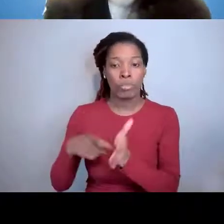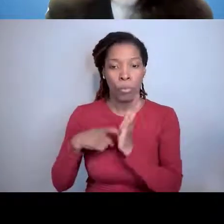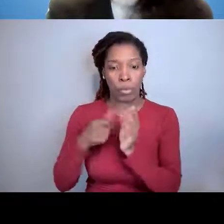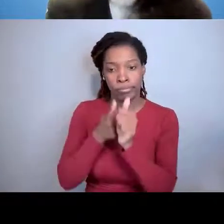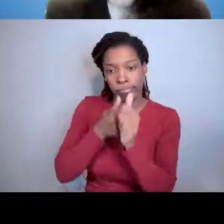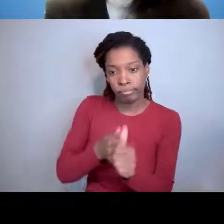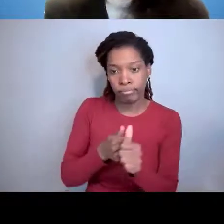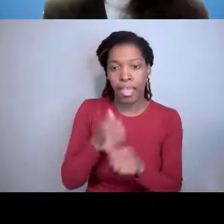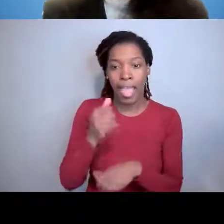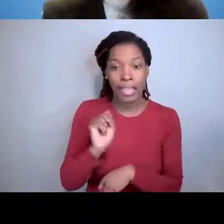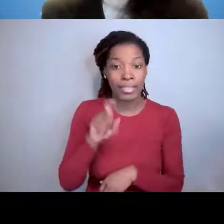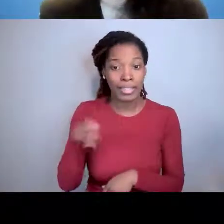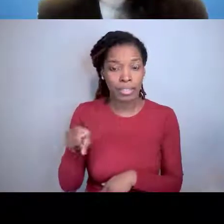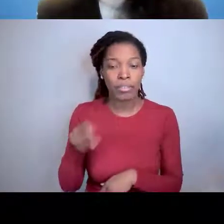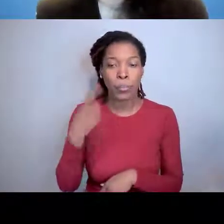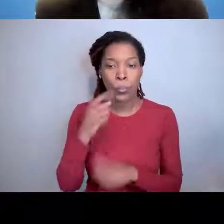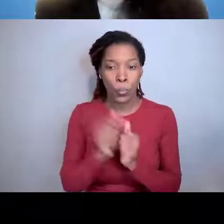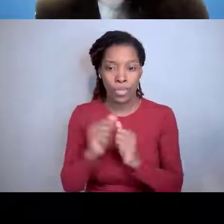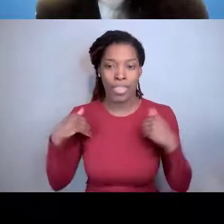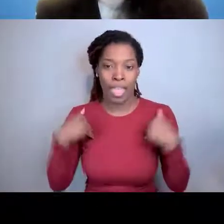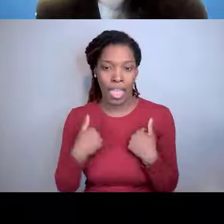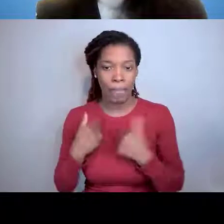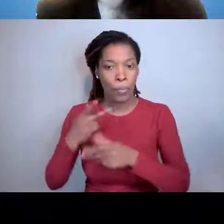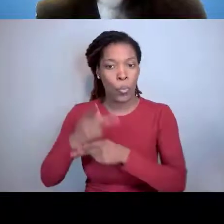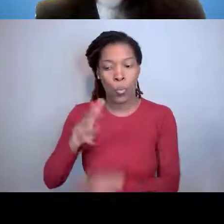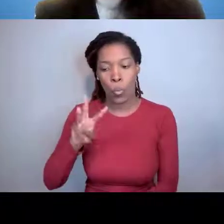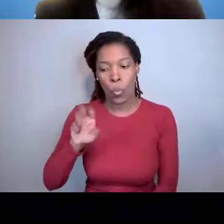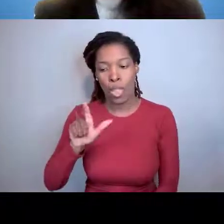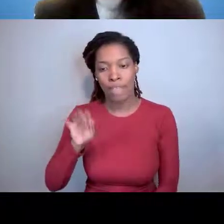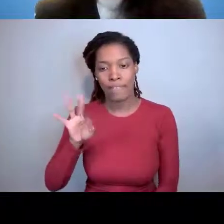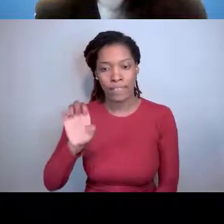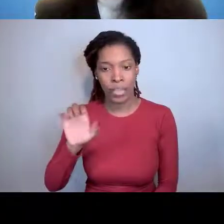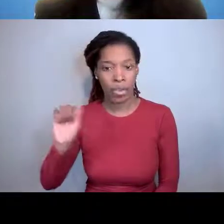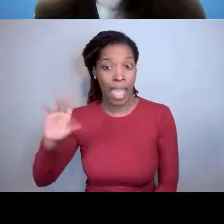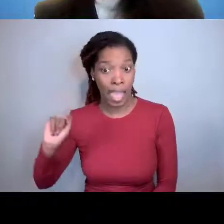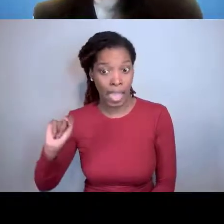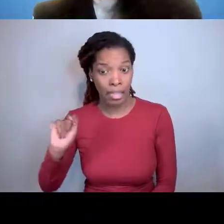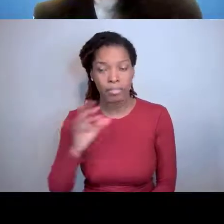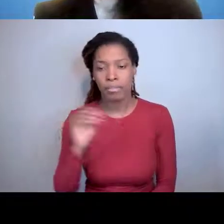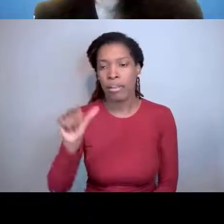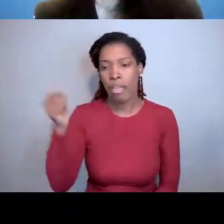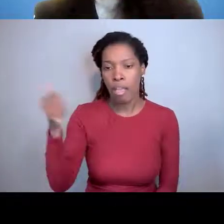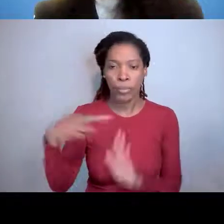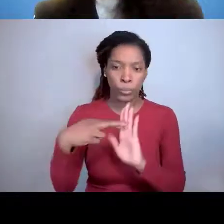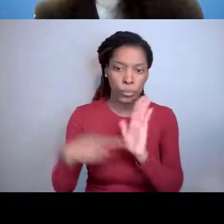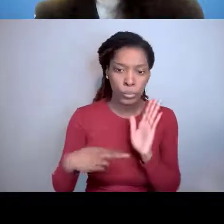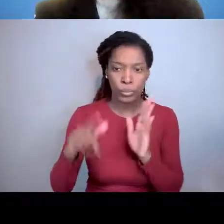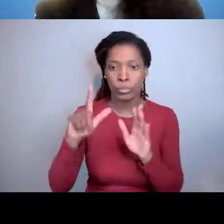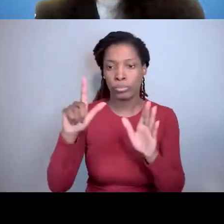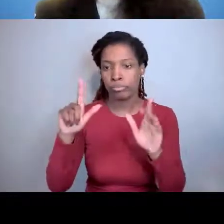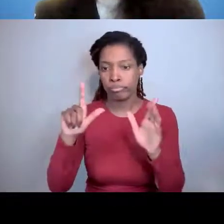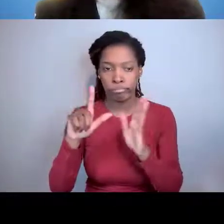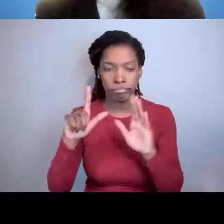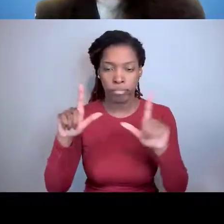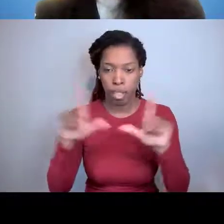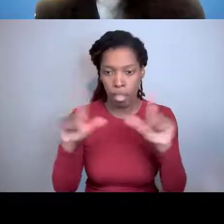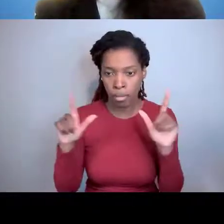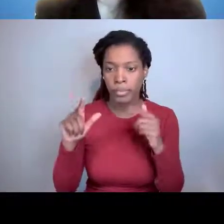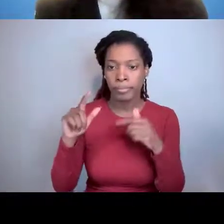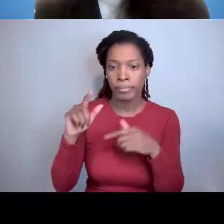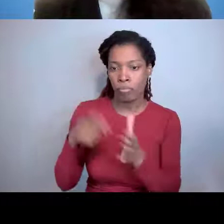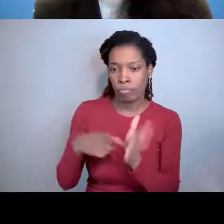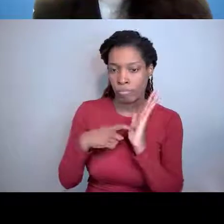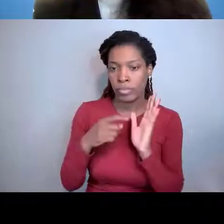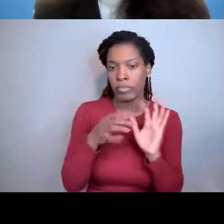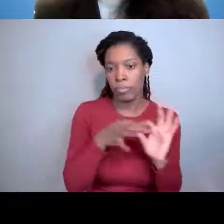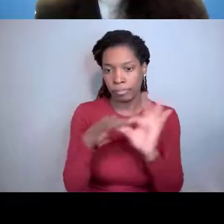the Animal Welfare Act and any other federal statutes and regulations relating to animals. And finally, the